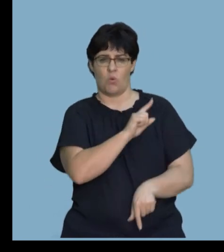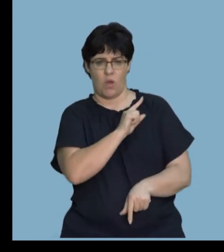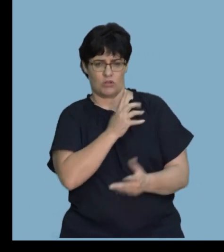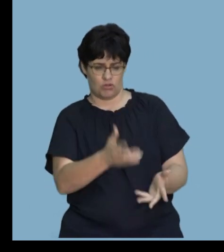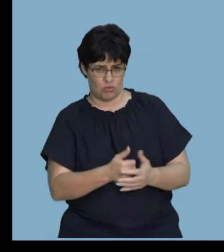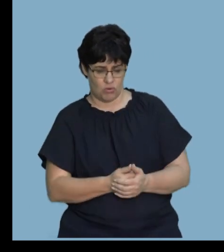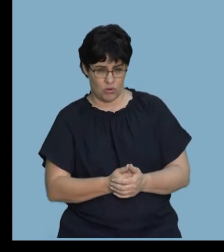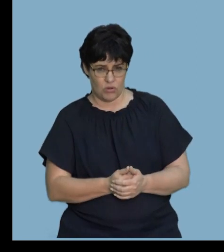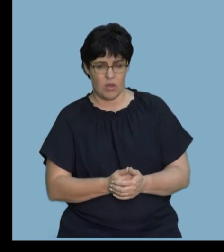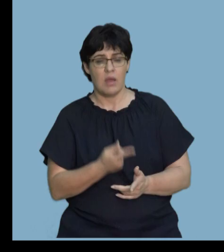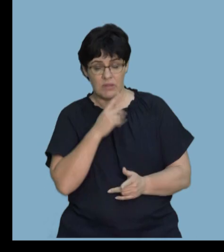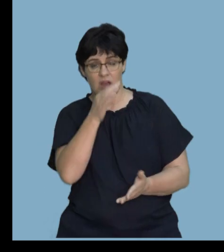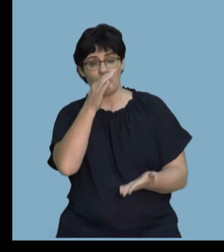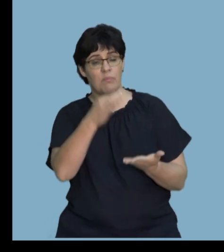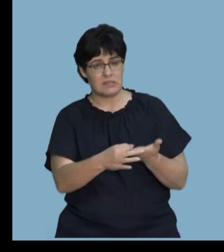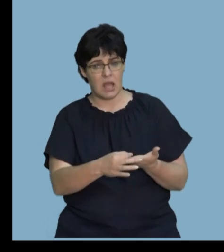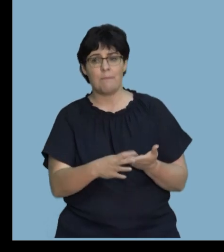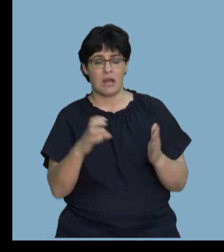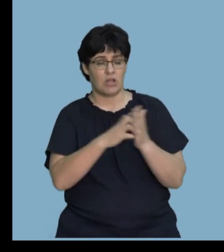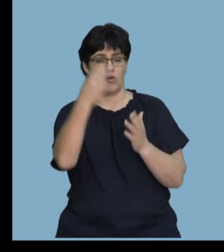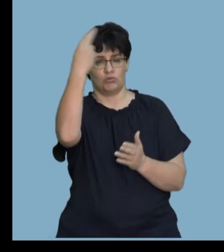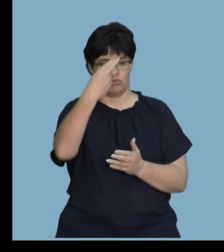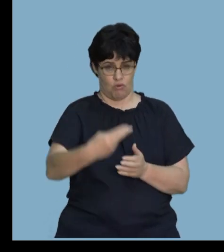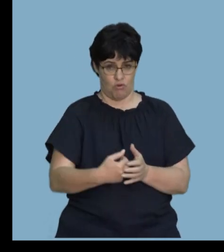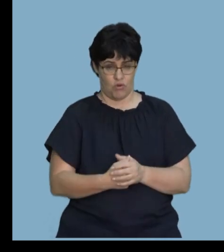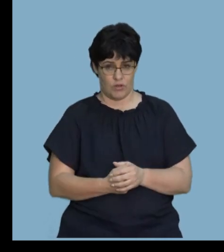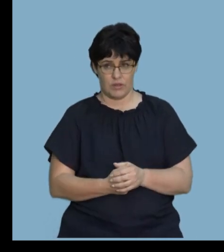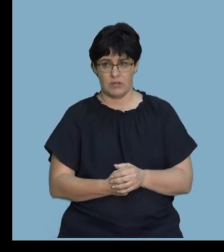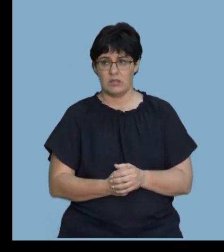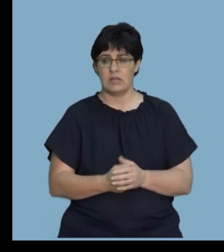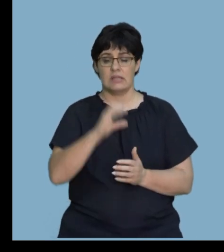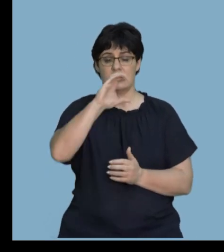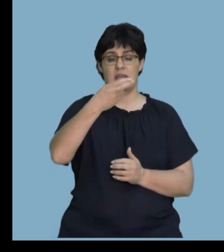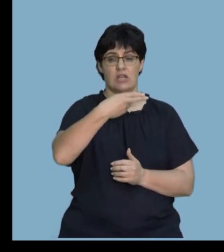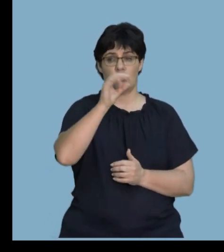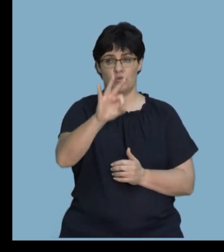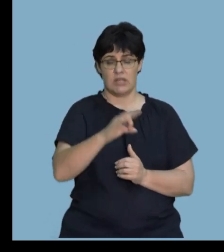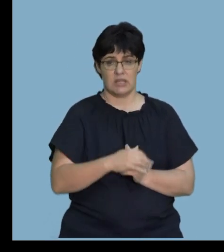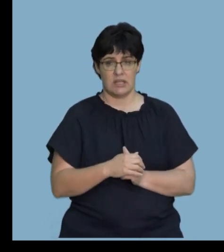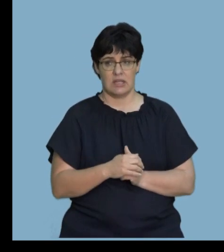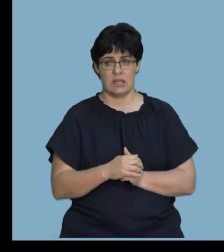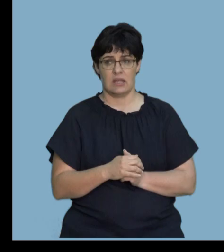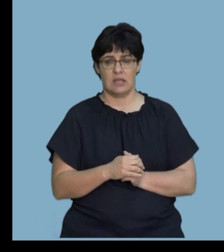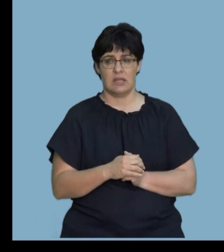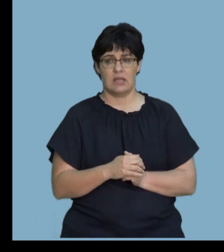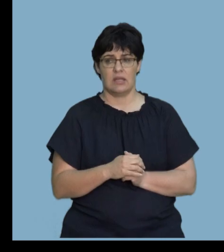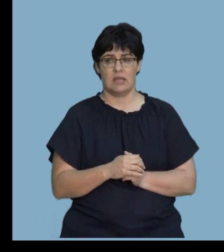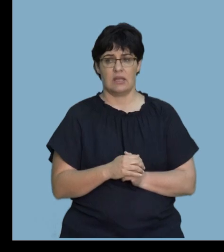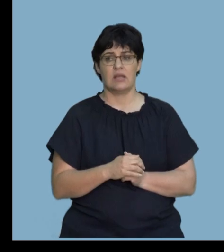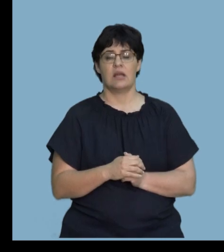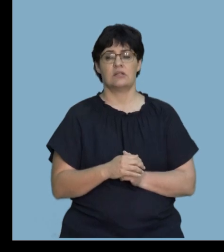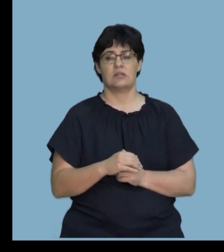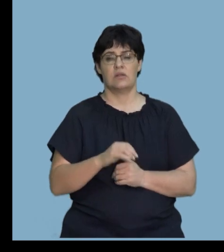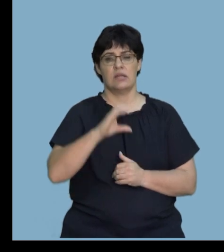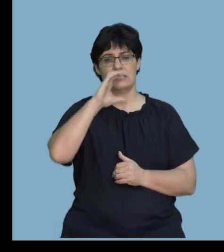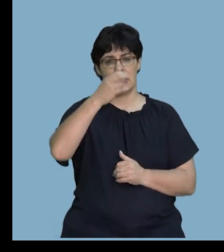it's recommended that you draw the structure, okay, the CH3, okay, I'll write the condensed, and then there's CH2,